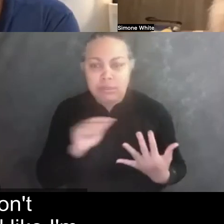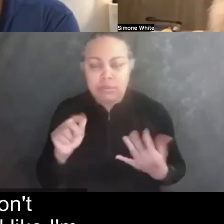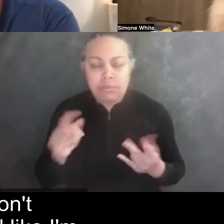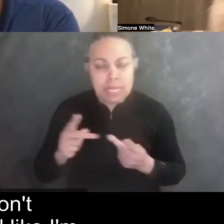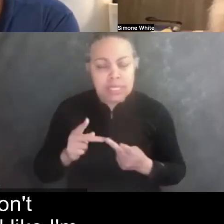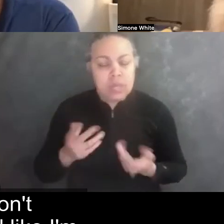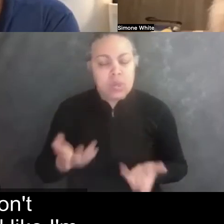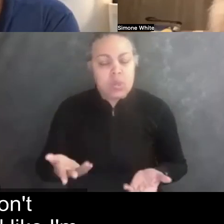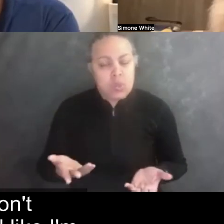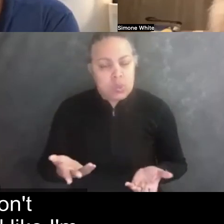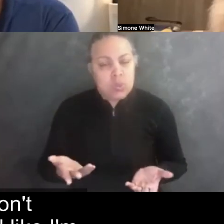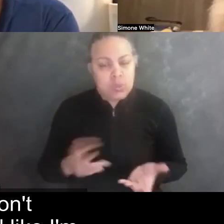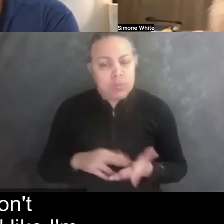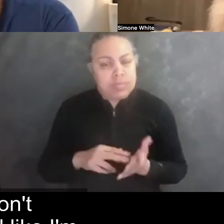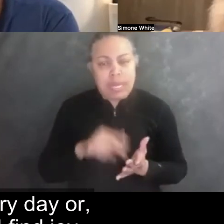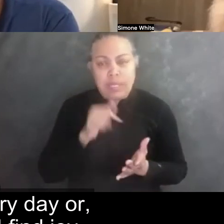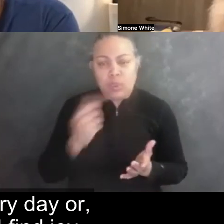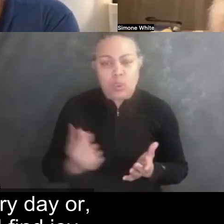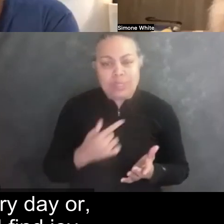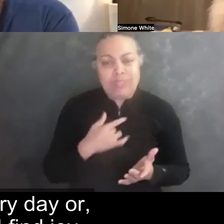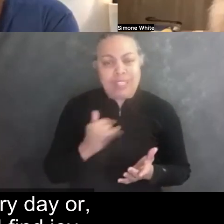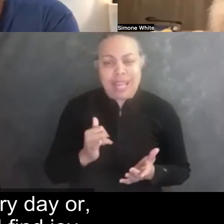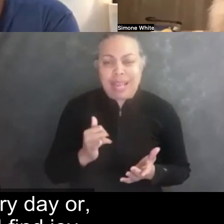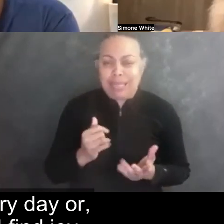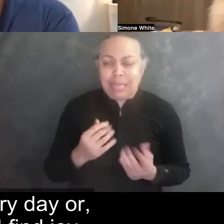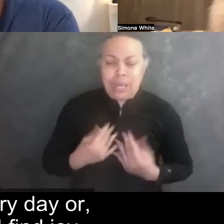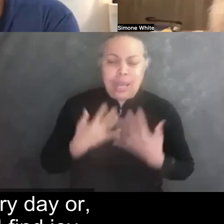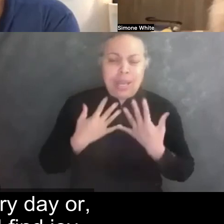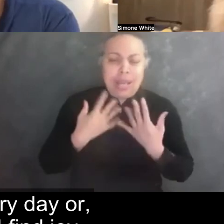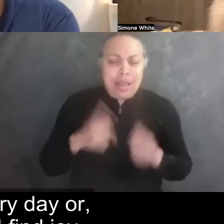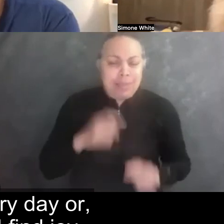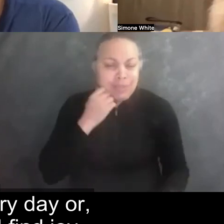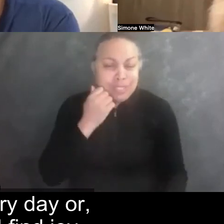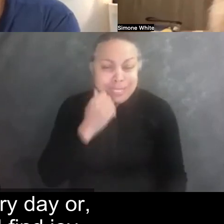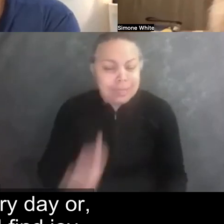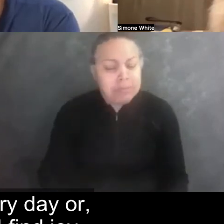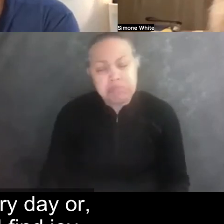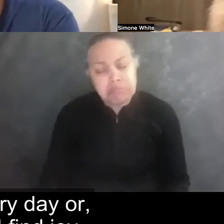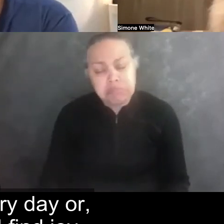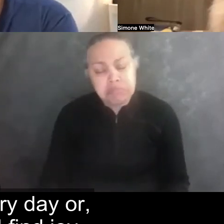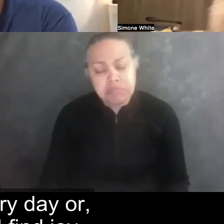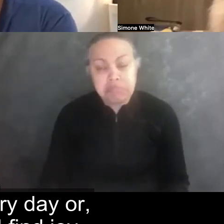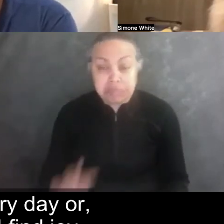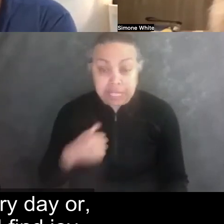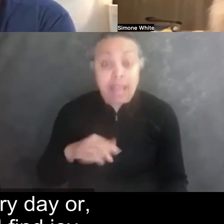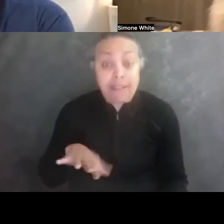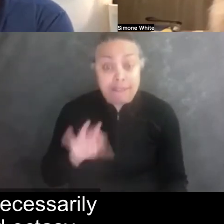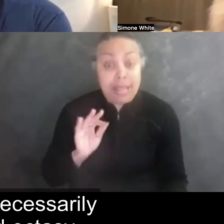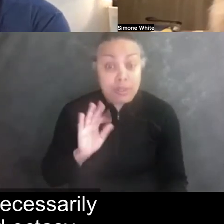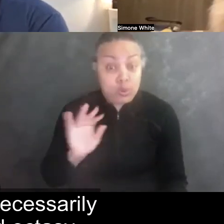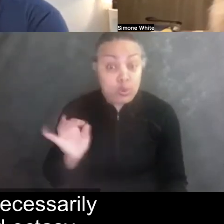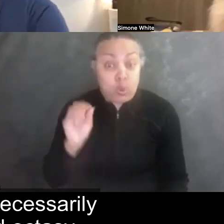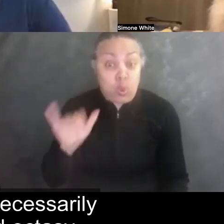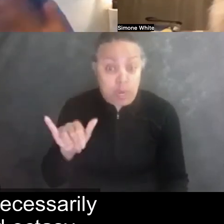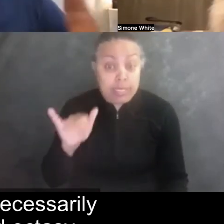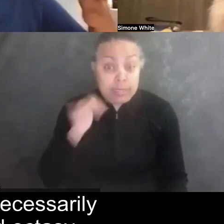I don't necessarily feel like I get ecstasy every day, or I mean, I think I find joy, but I